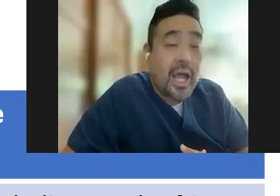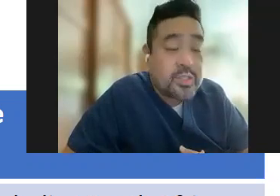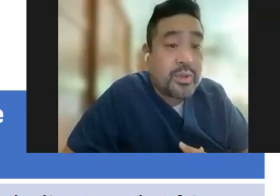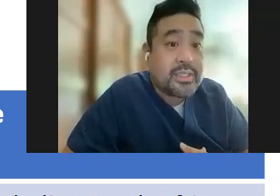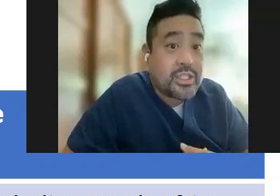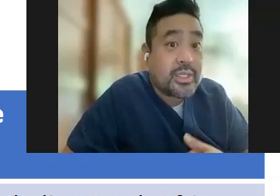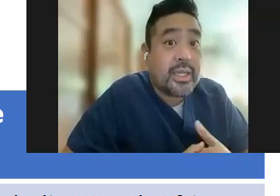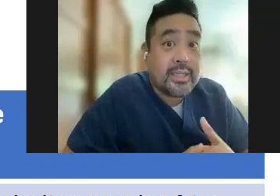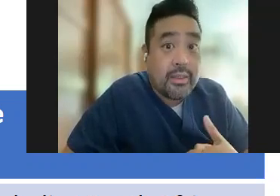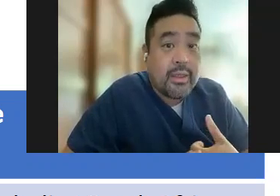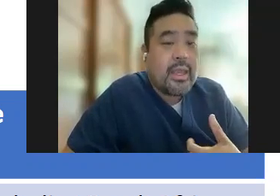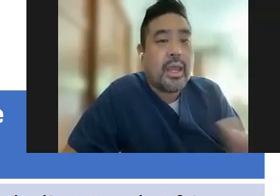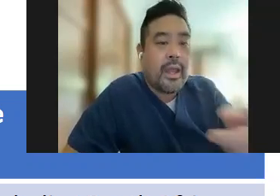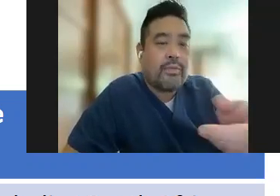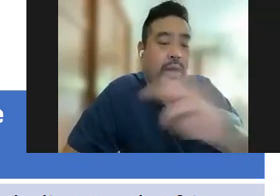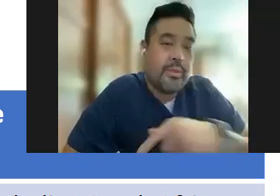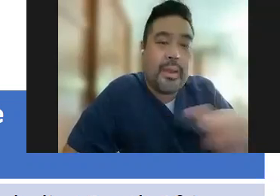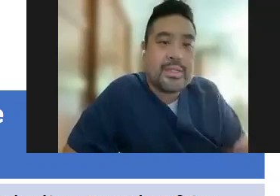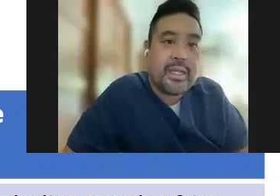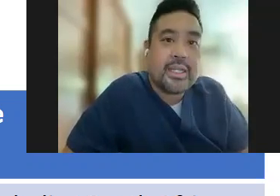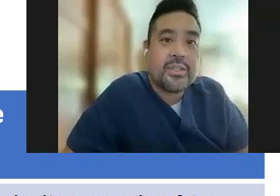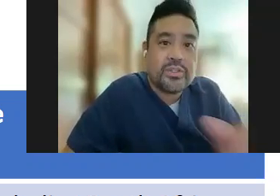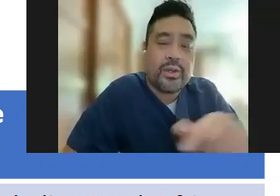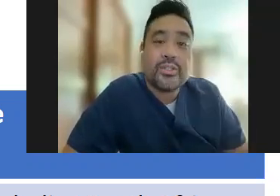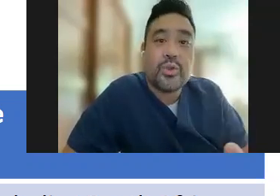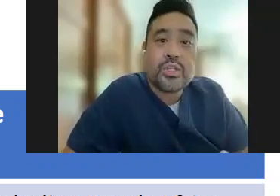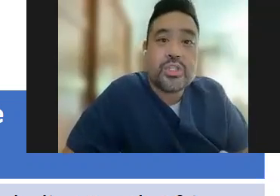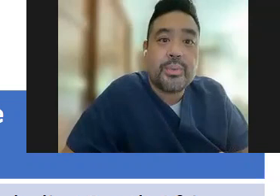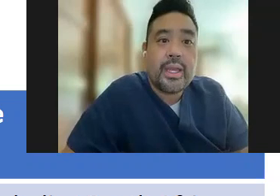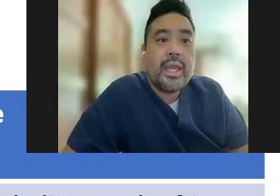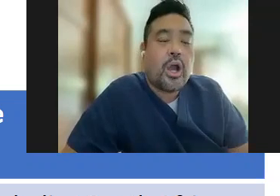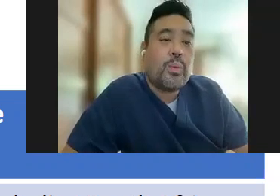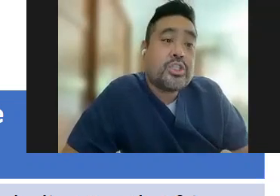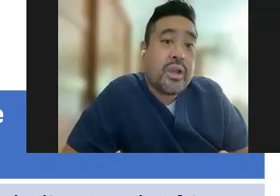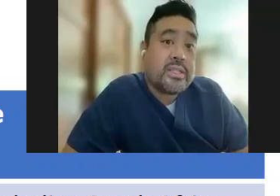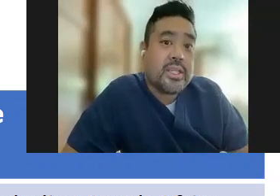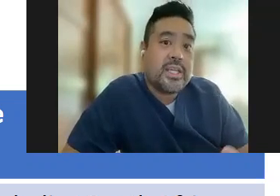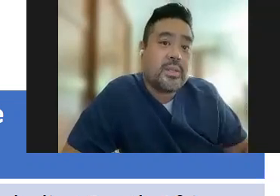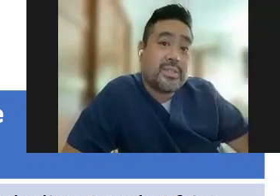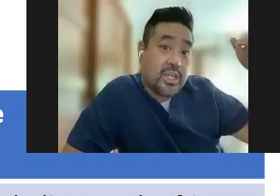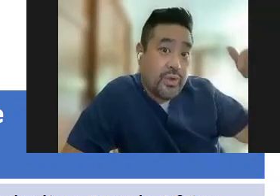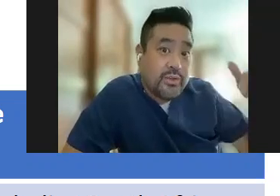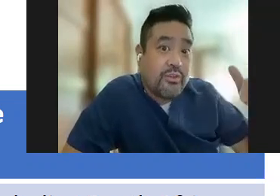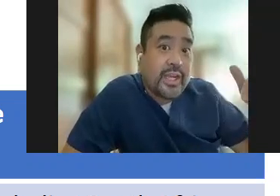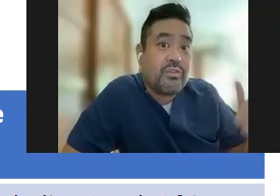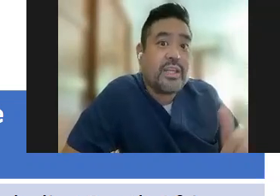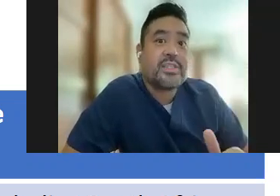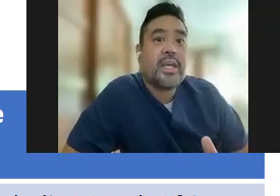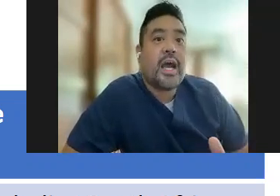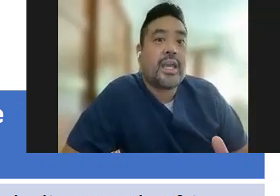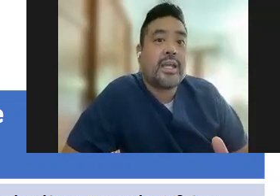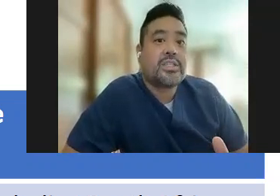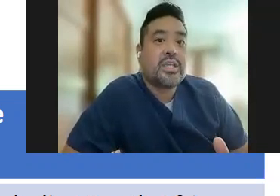against hospitalization and death. And there might be a slide to get to this, or I'll get into the questions, but are we starting to see some decreased